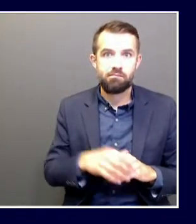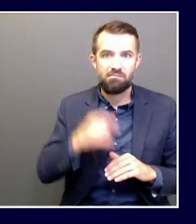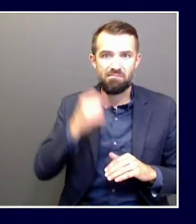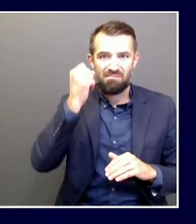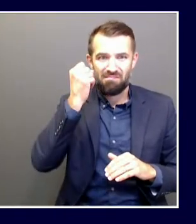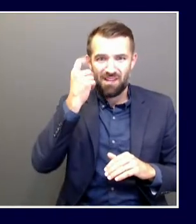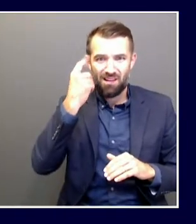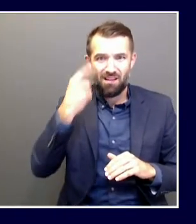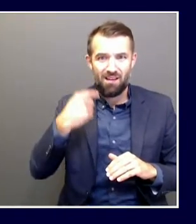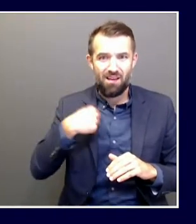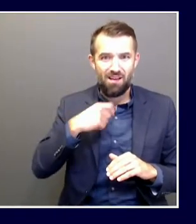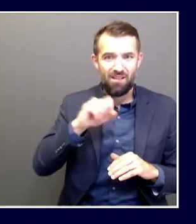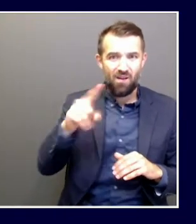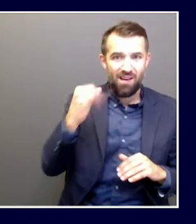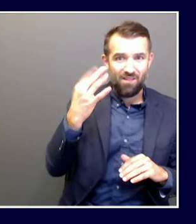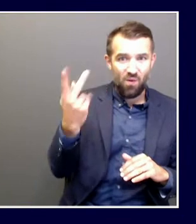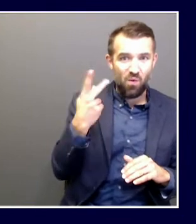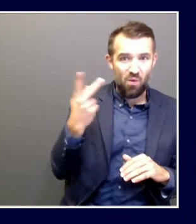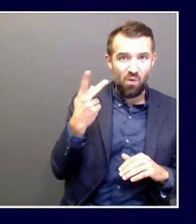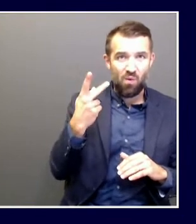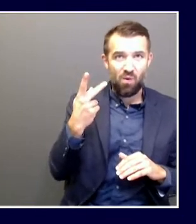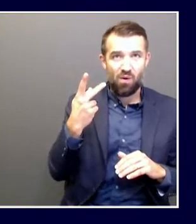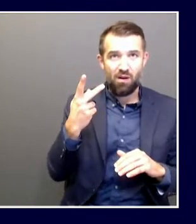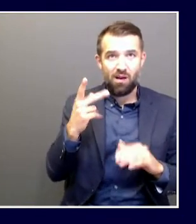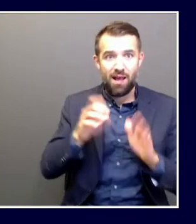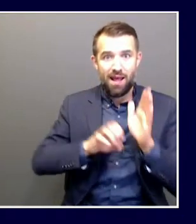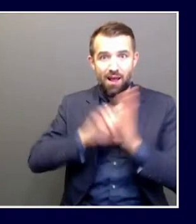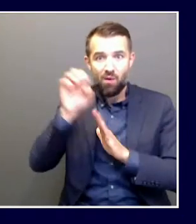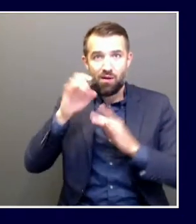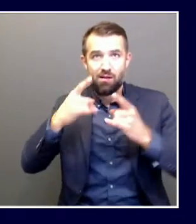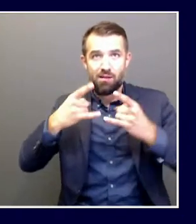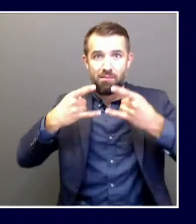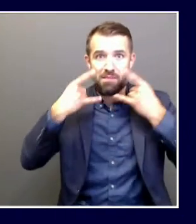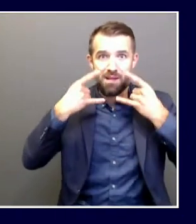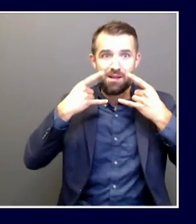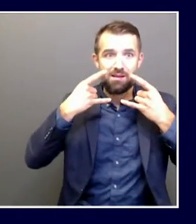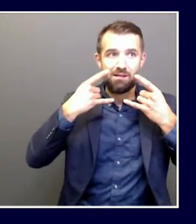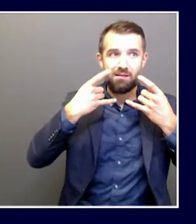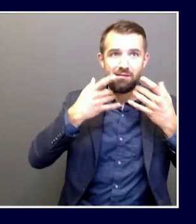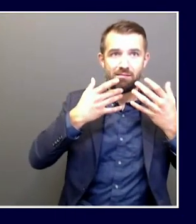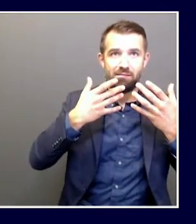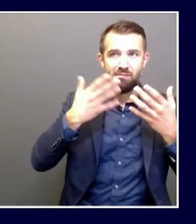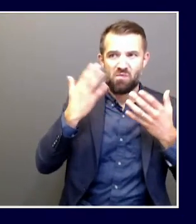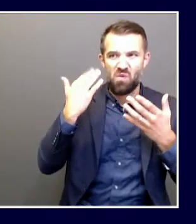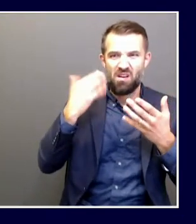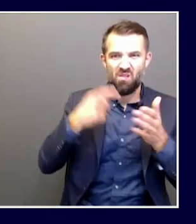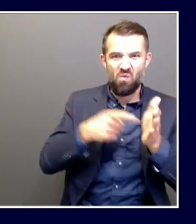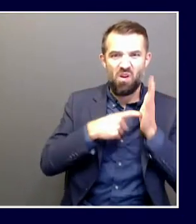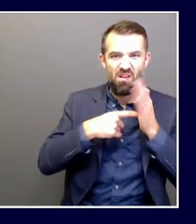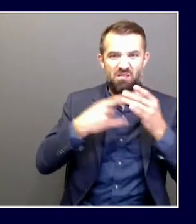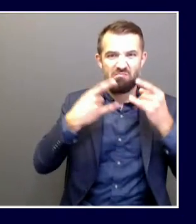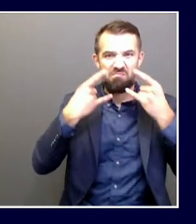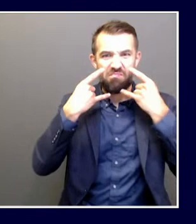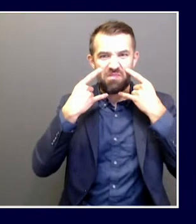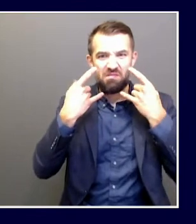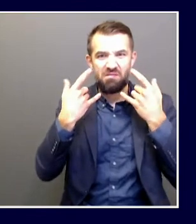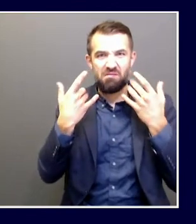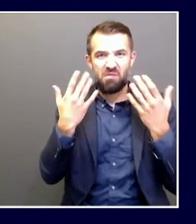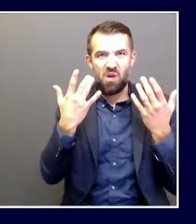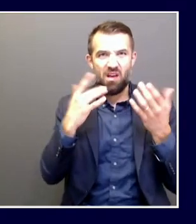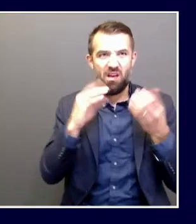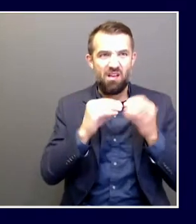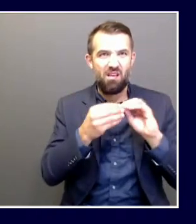an elevator wearing masks, obviously, how would you explain to me why that is? I'll give it a shot. I'll try to be pithy,